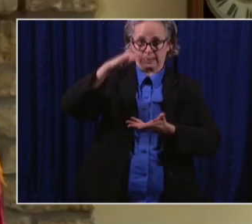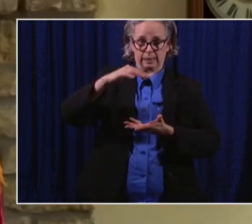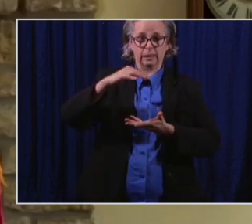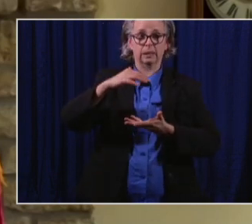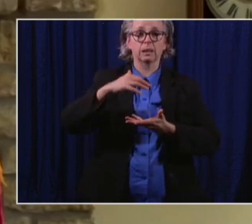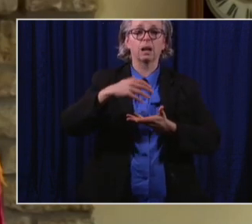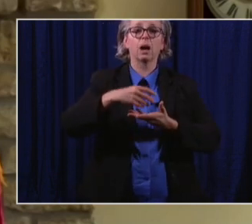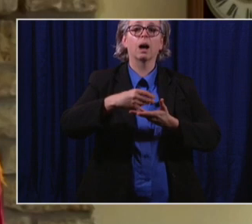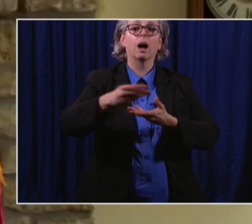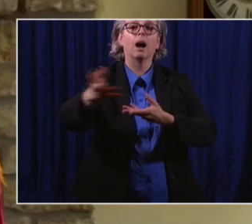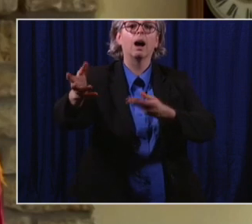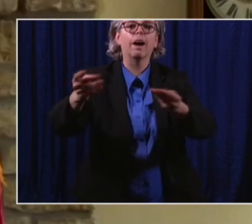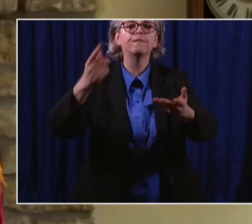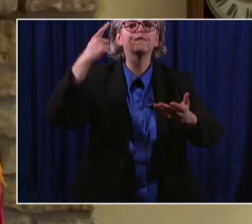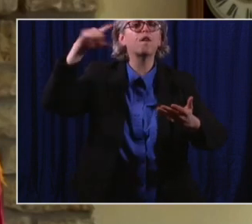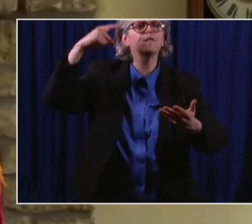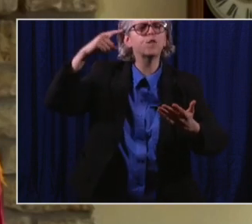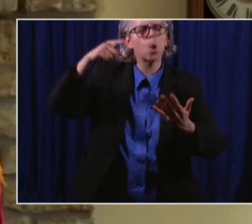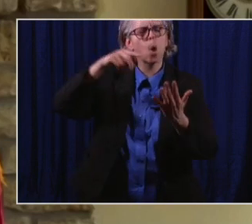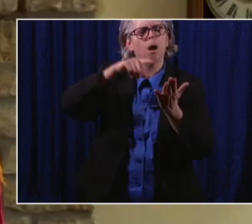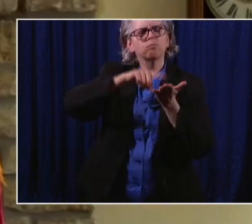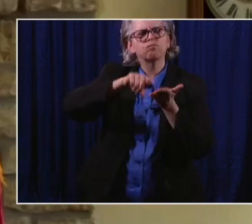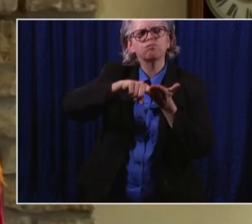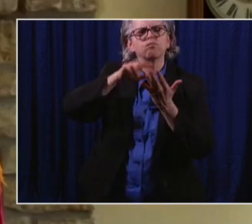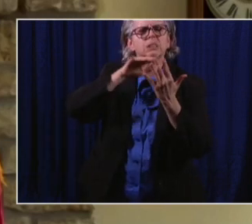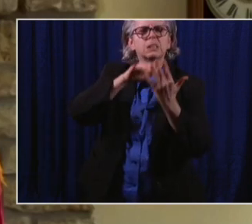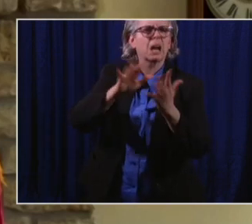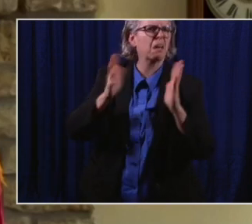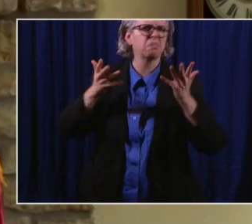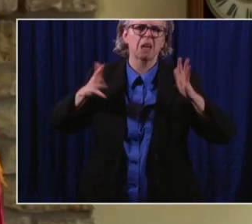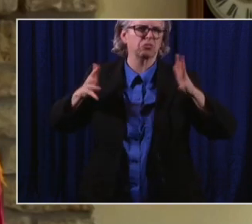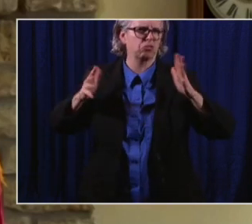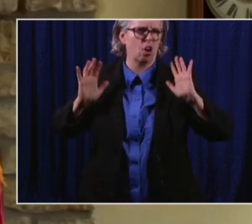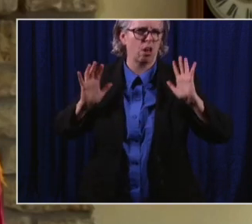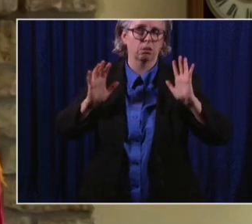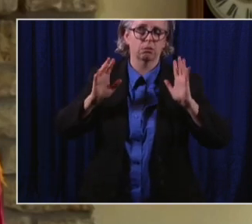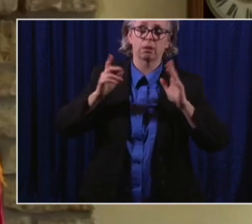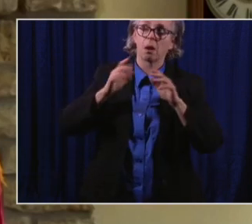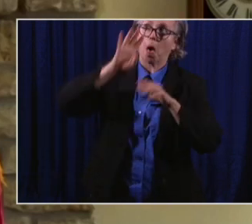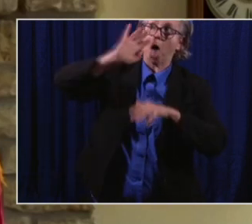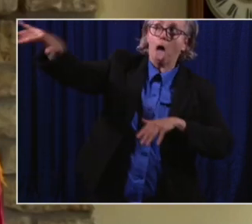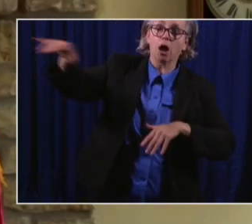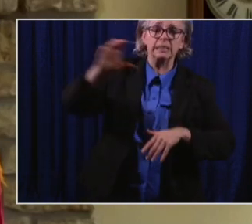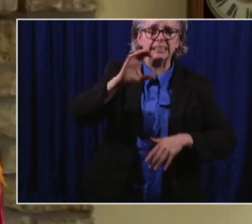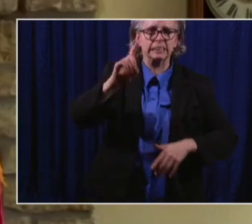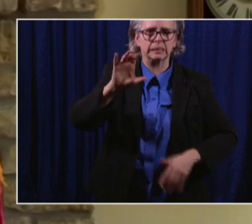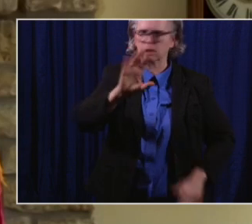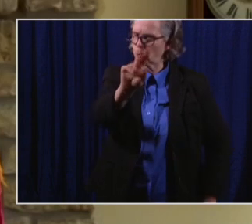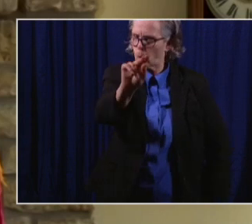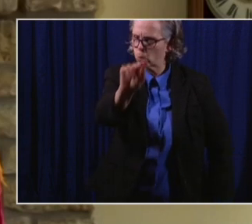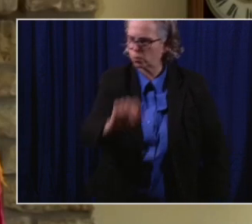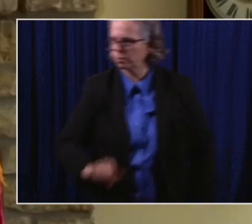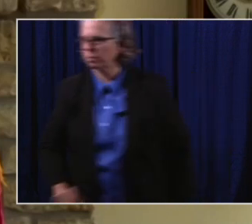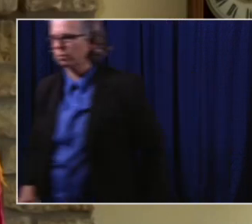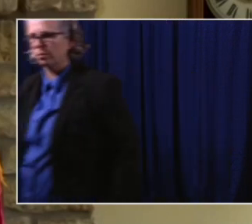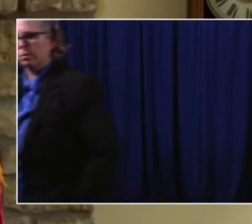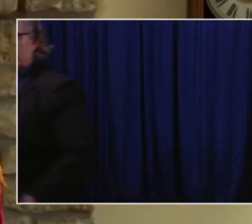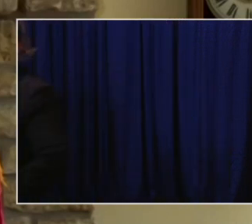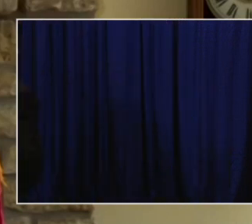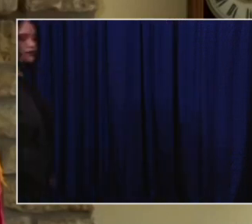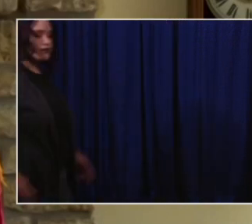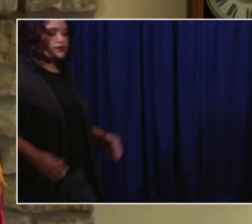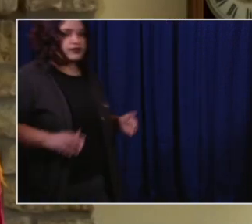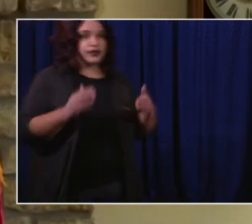facts. Next question is from Sean Lanier at WCMH in Columbus.